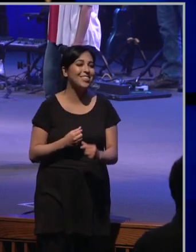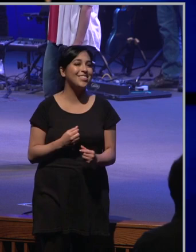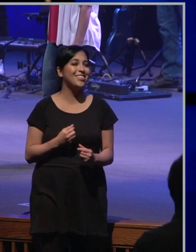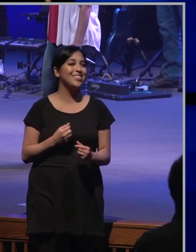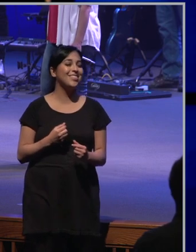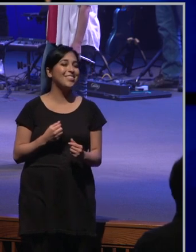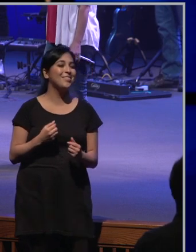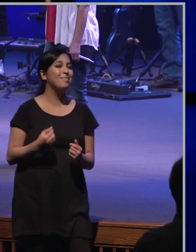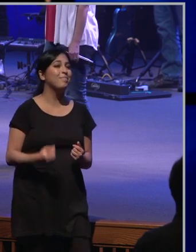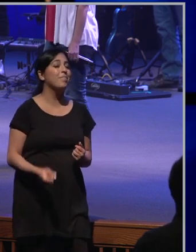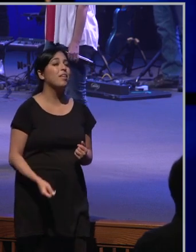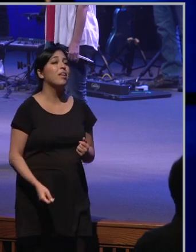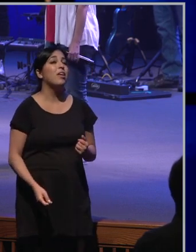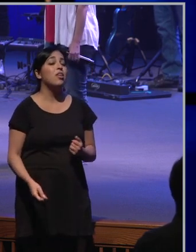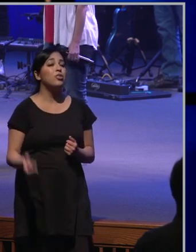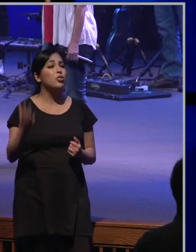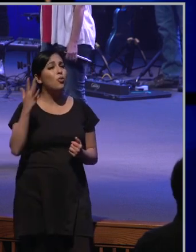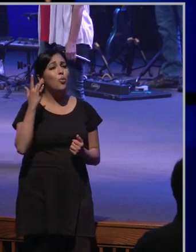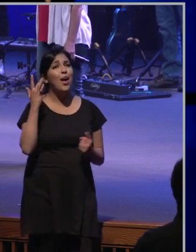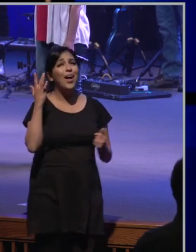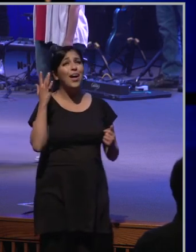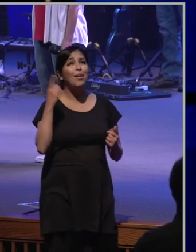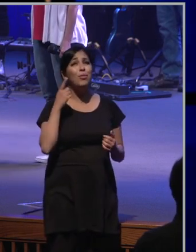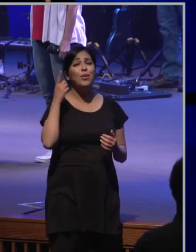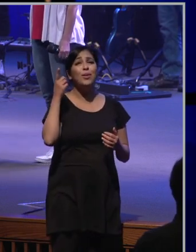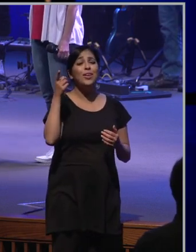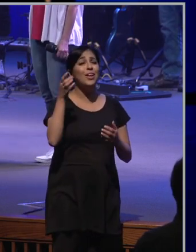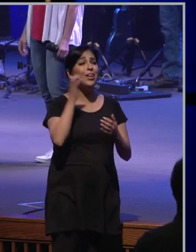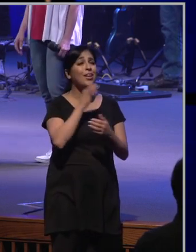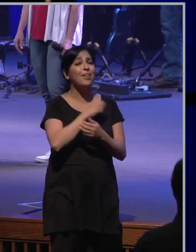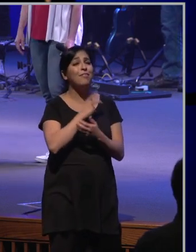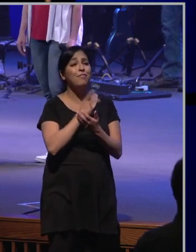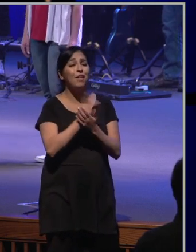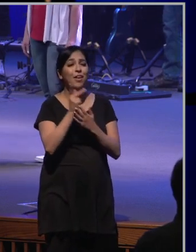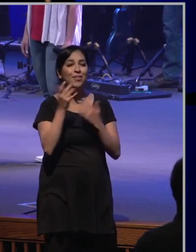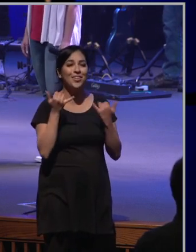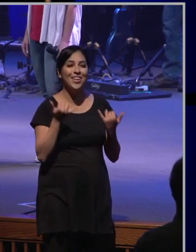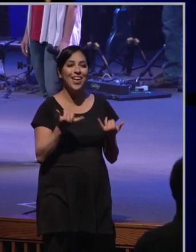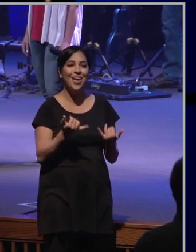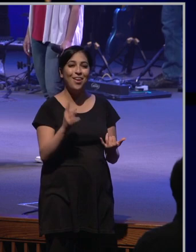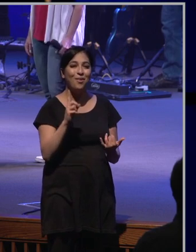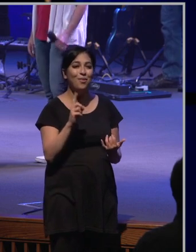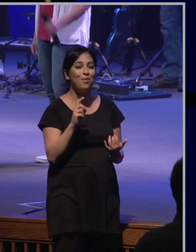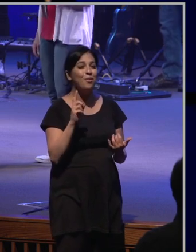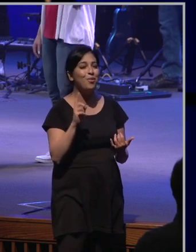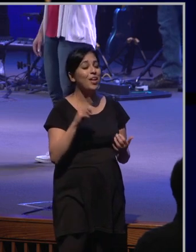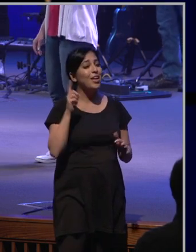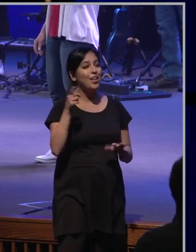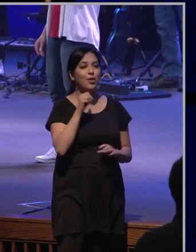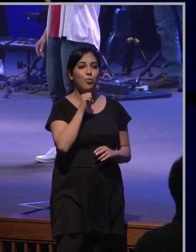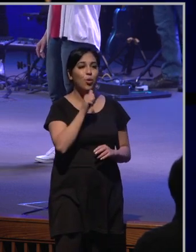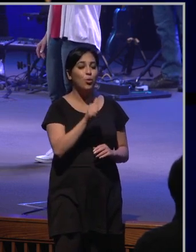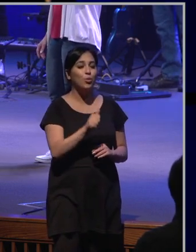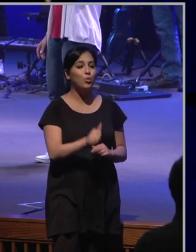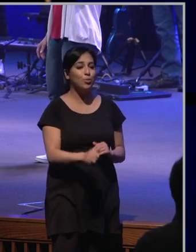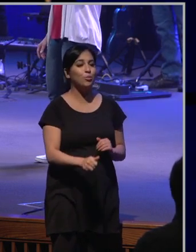generations. Oh, so why would he fail now?